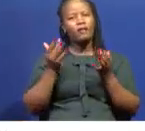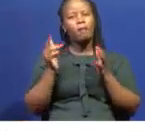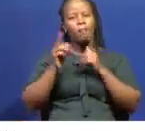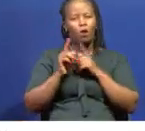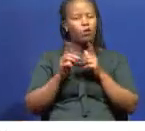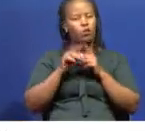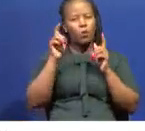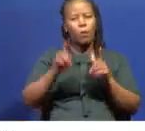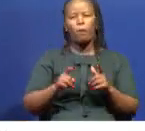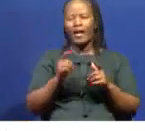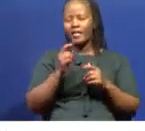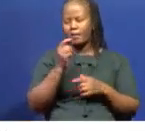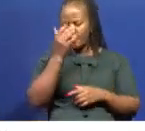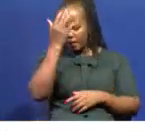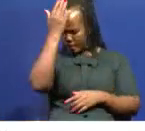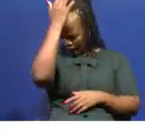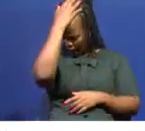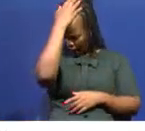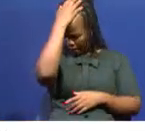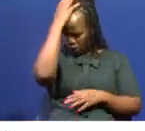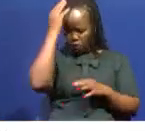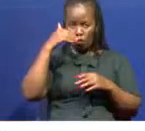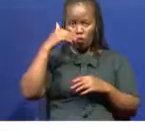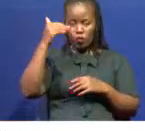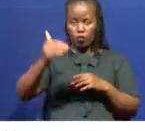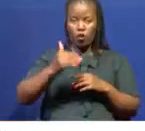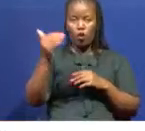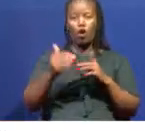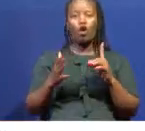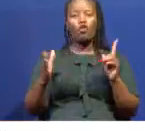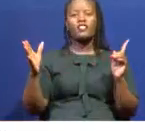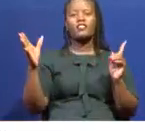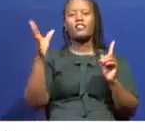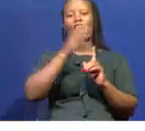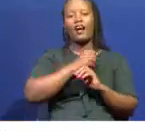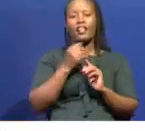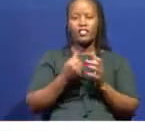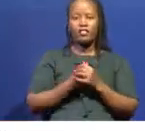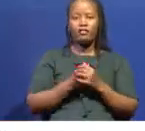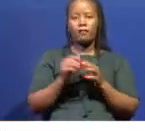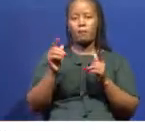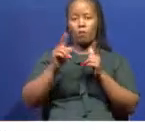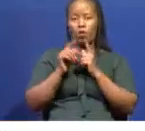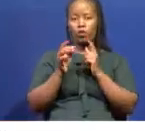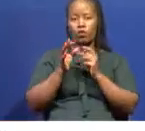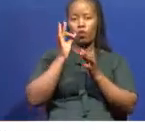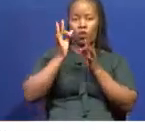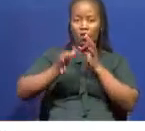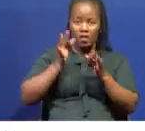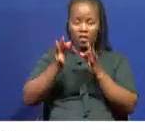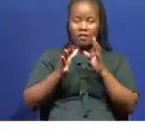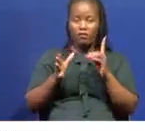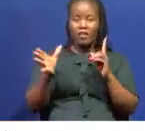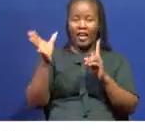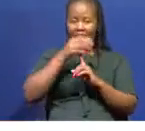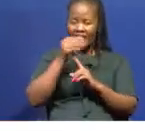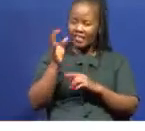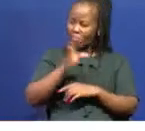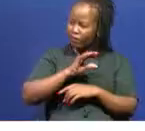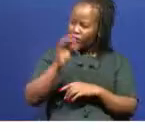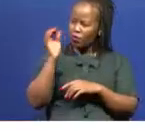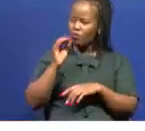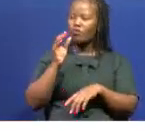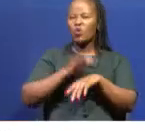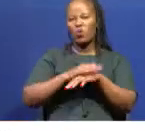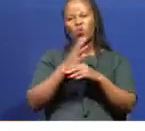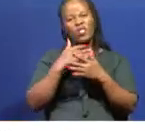be humble, and you'll always achieve what, even if you don't achieve what you wanted, good things